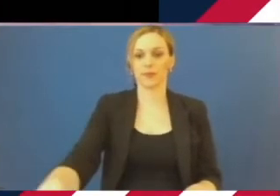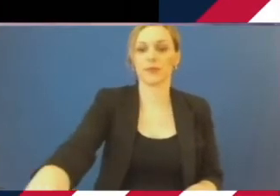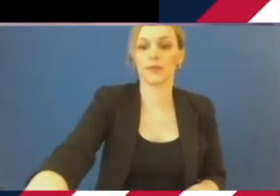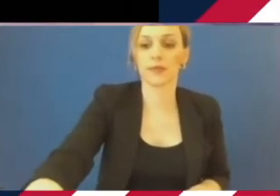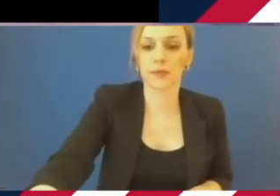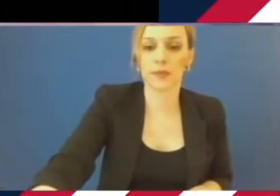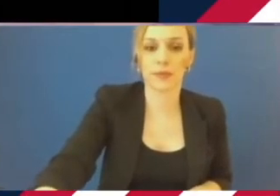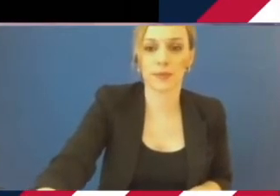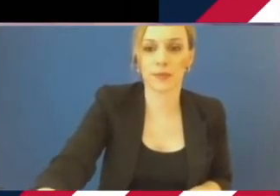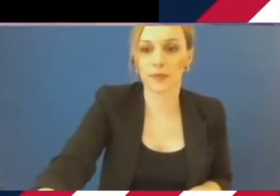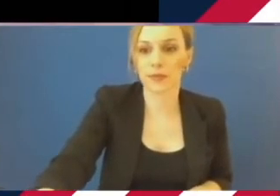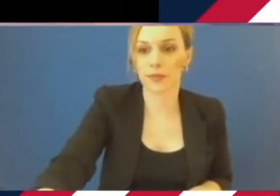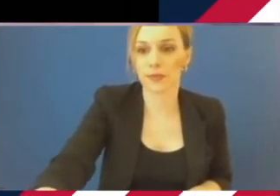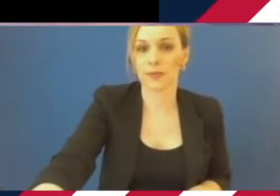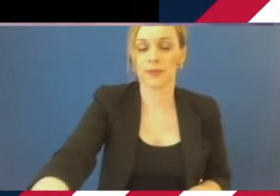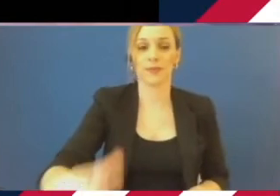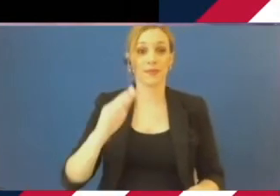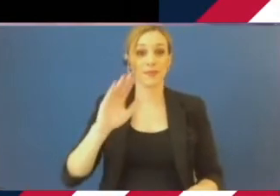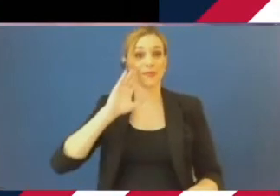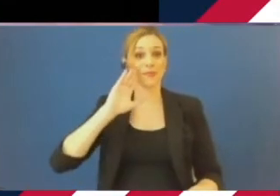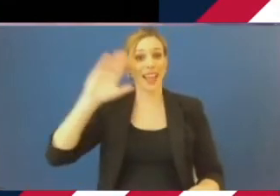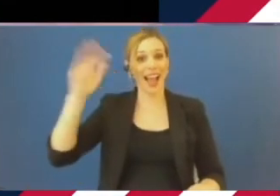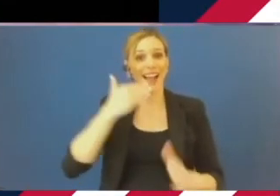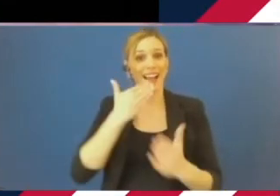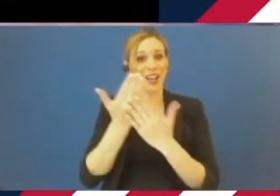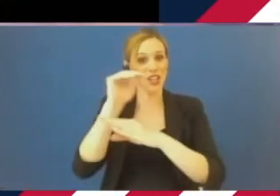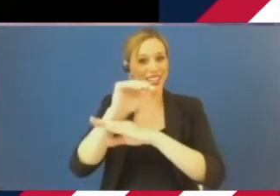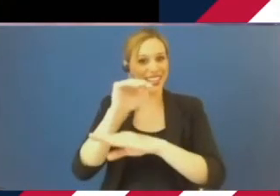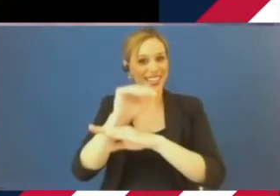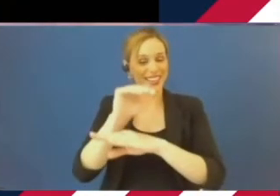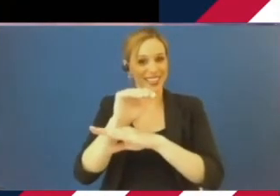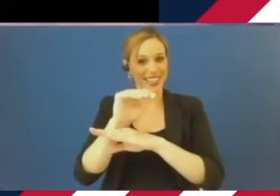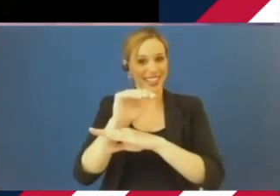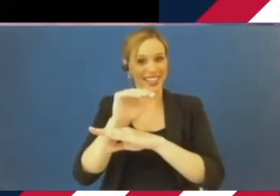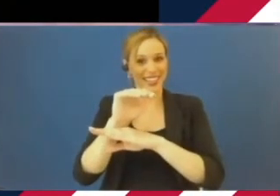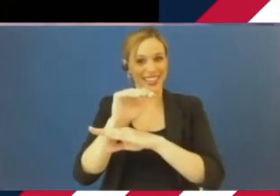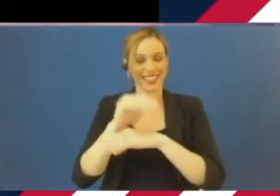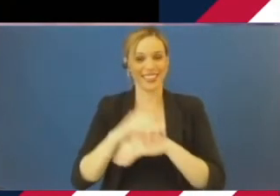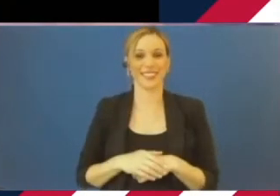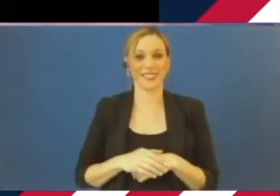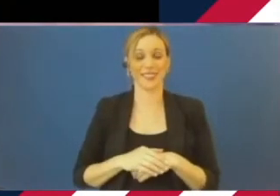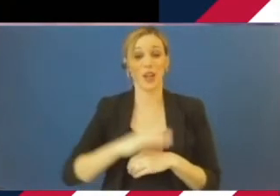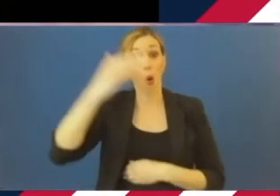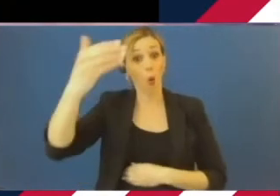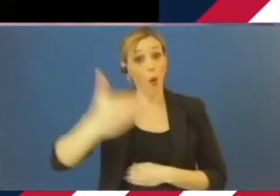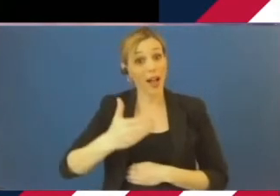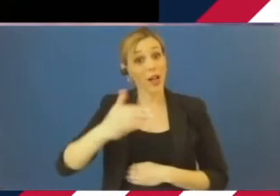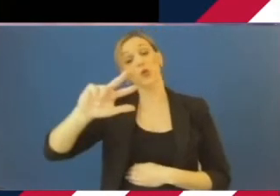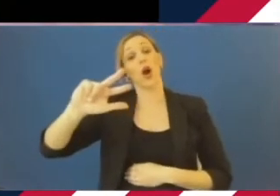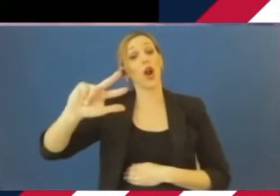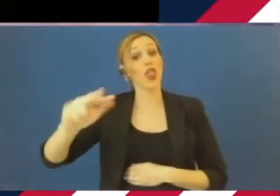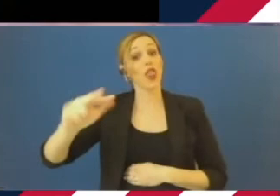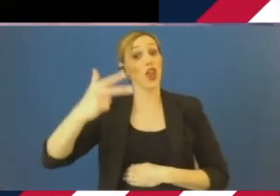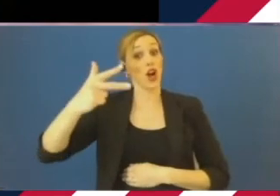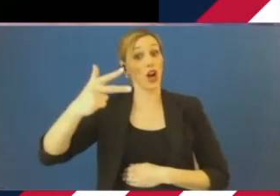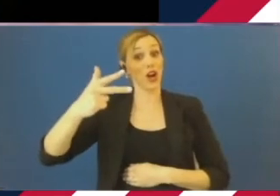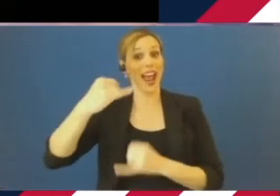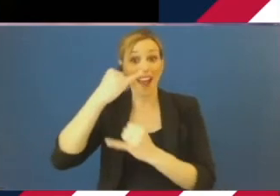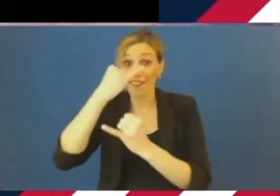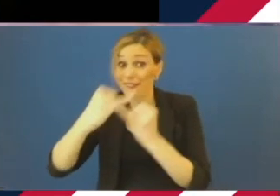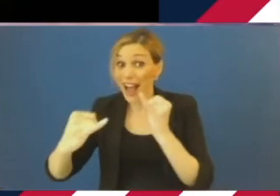Hi, good evening, everyone, and welcome to our third and final virtual hearing of the 2020